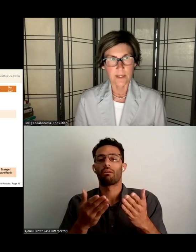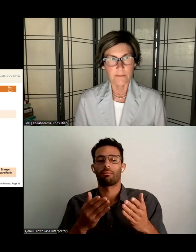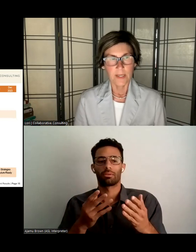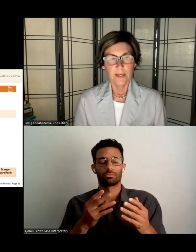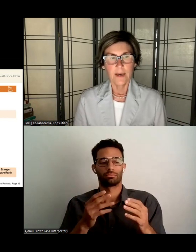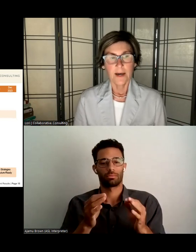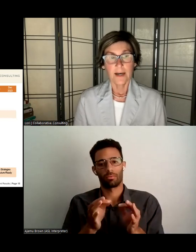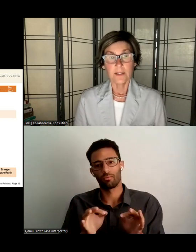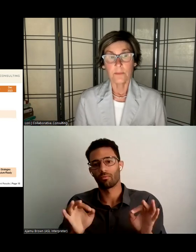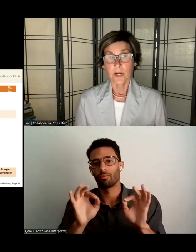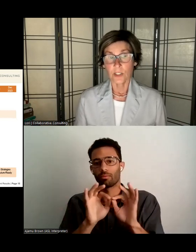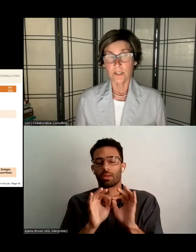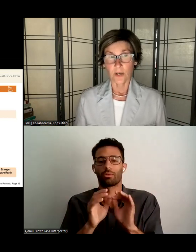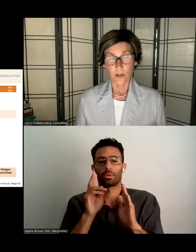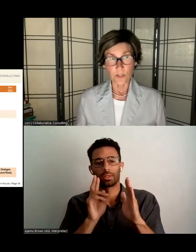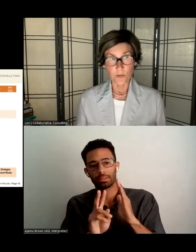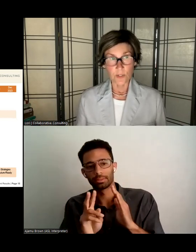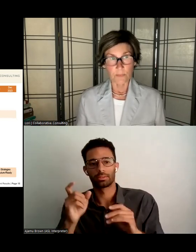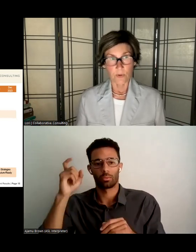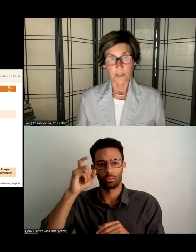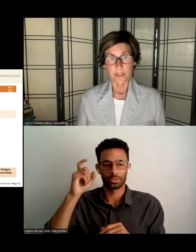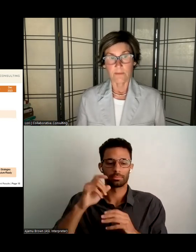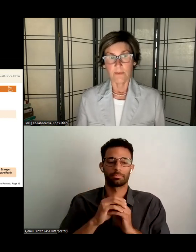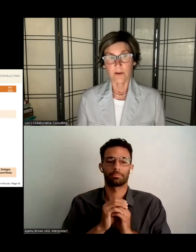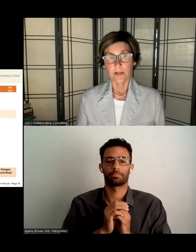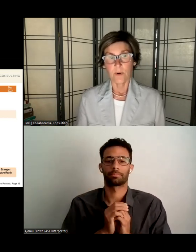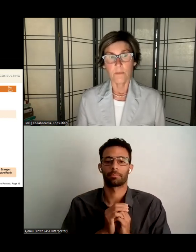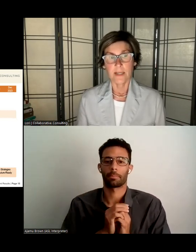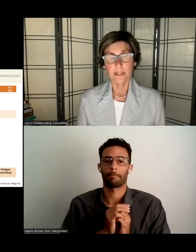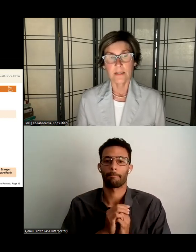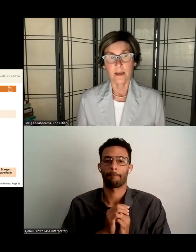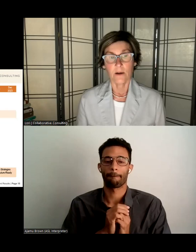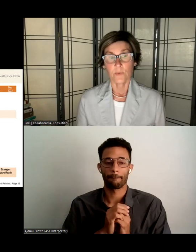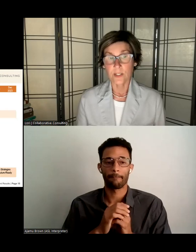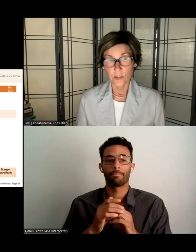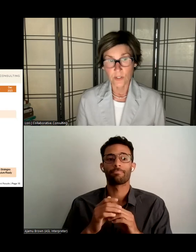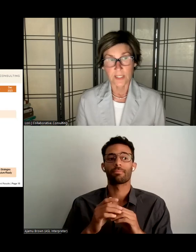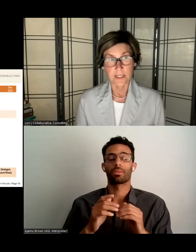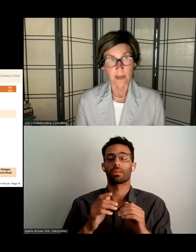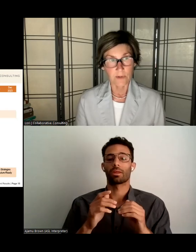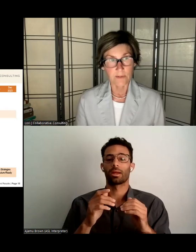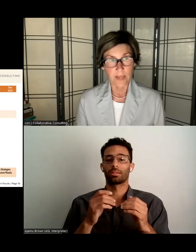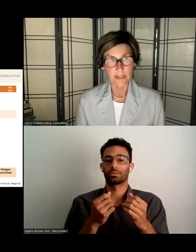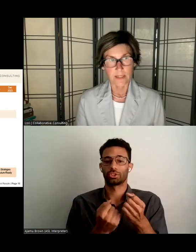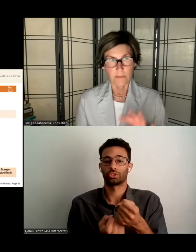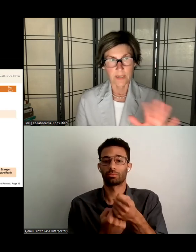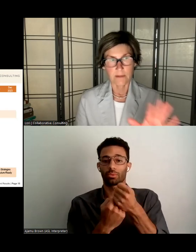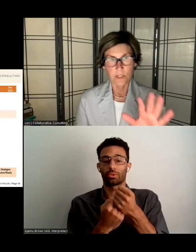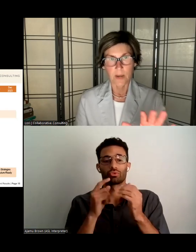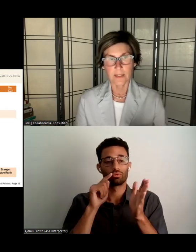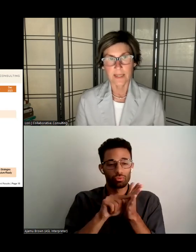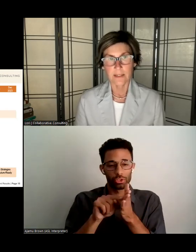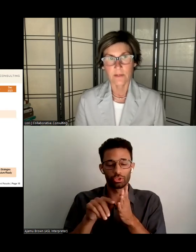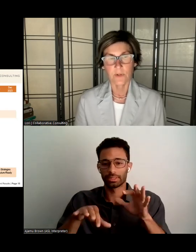and wisdom. The project also supports a very robust research and discovery phase, and I'm going